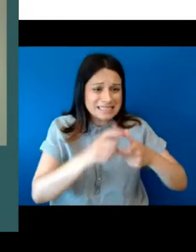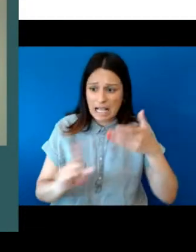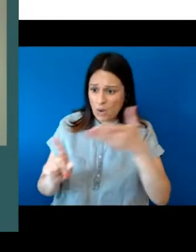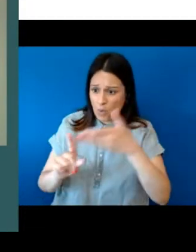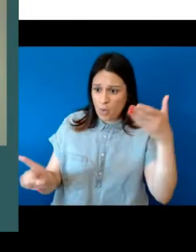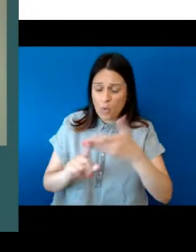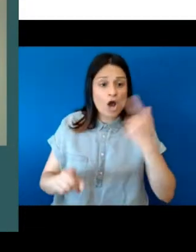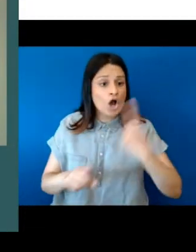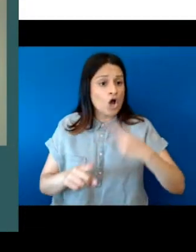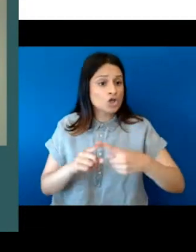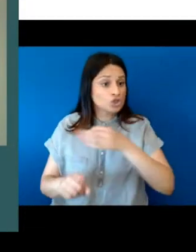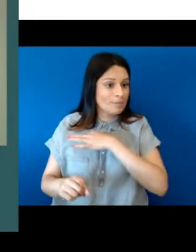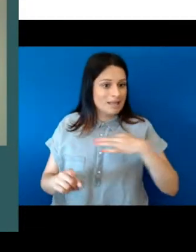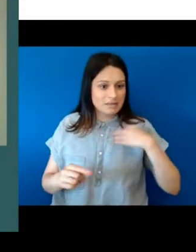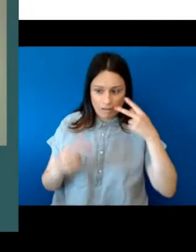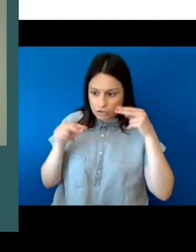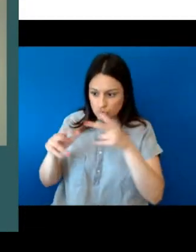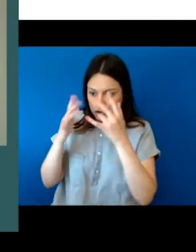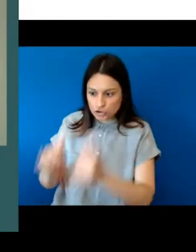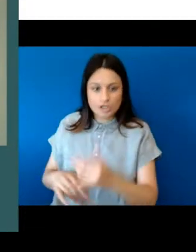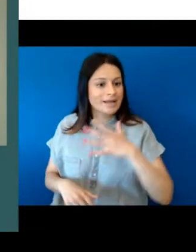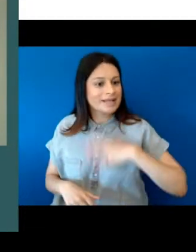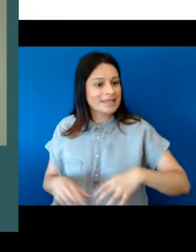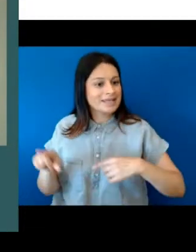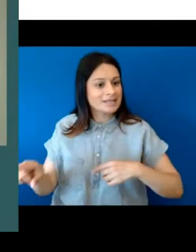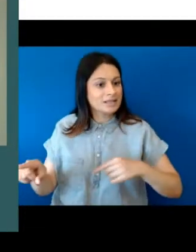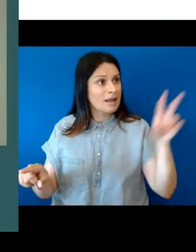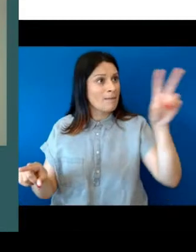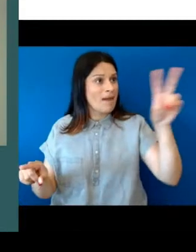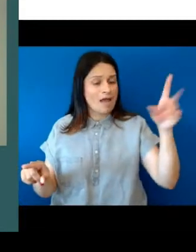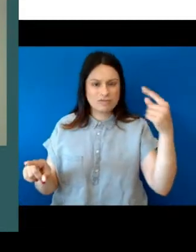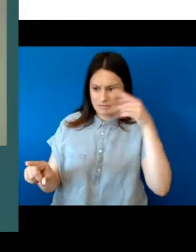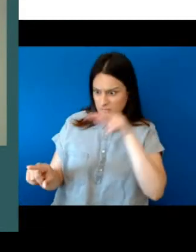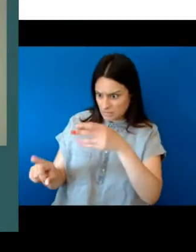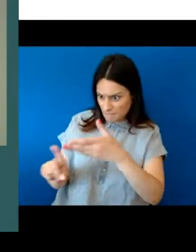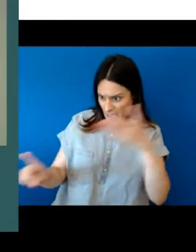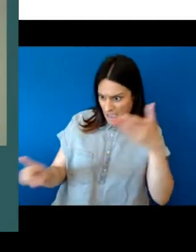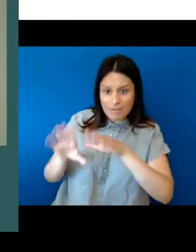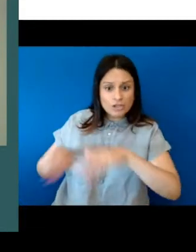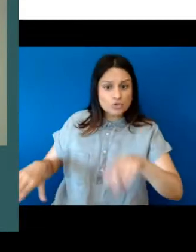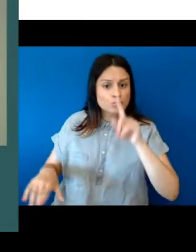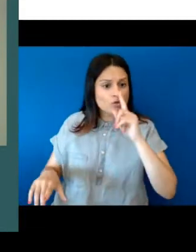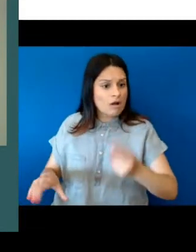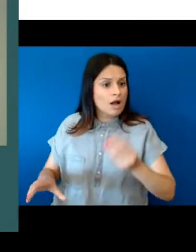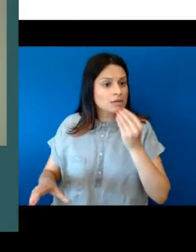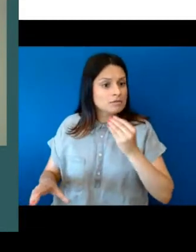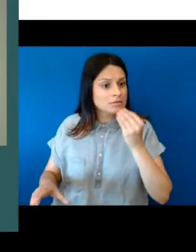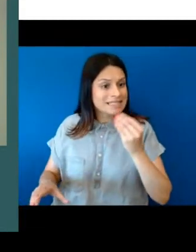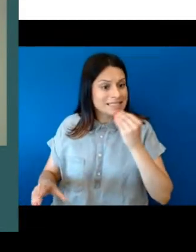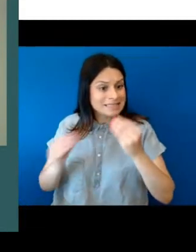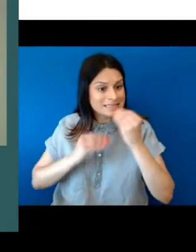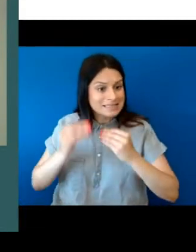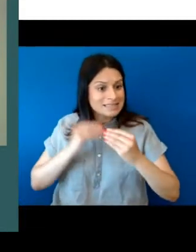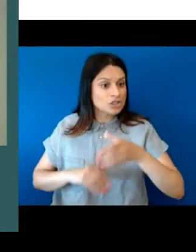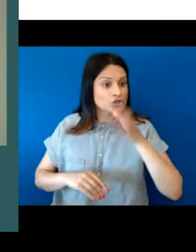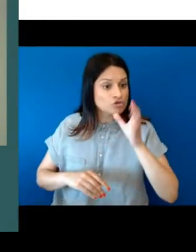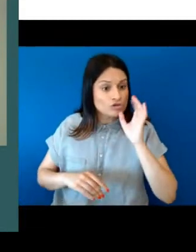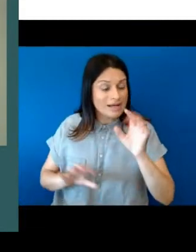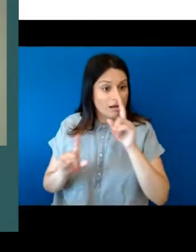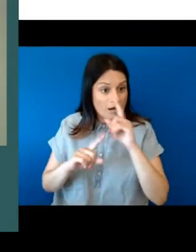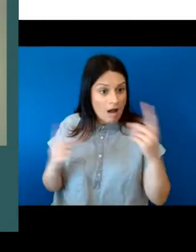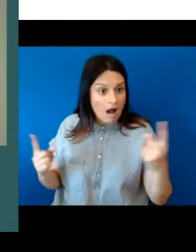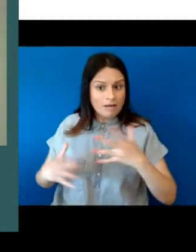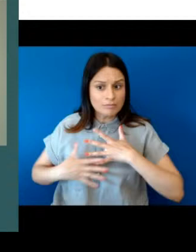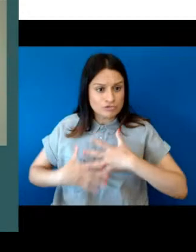review. They may find it too difficult to eat and drink because of breathlessness. They may find it difficult to